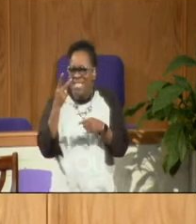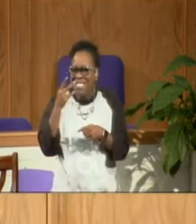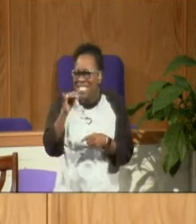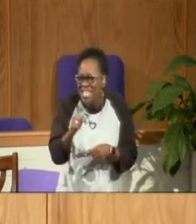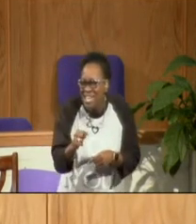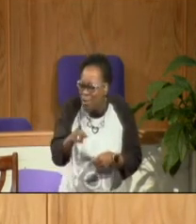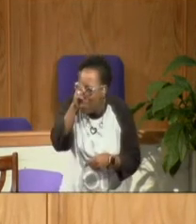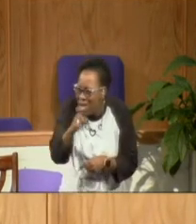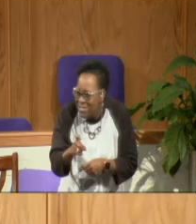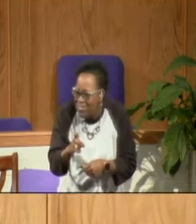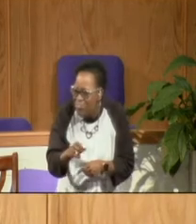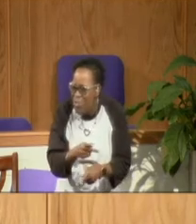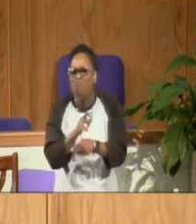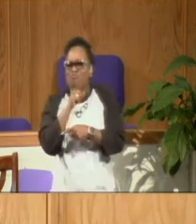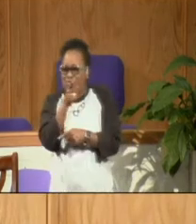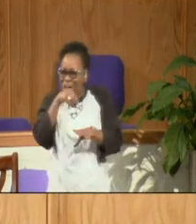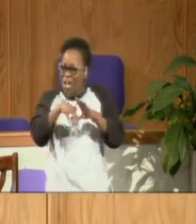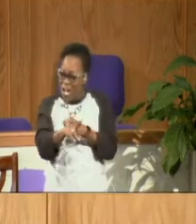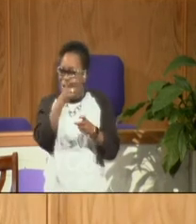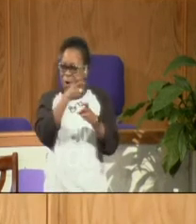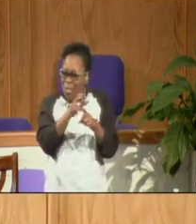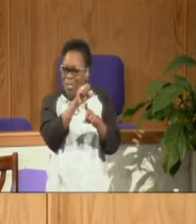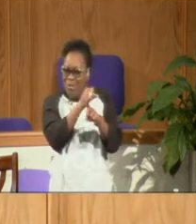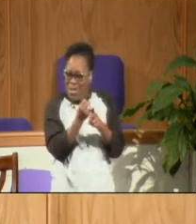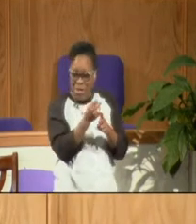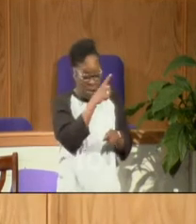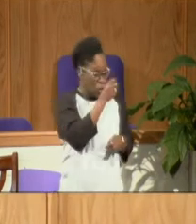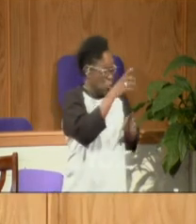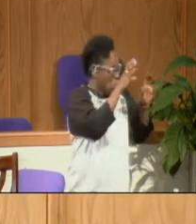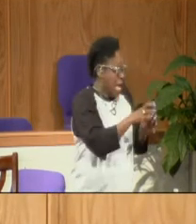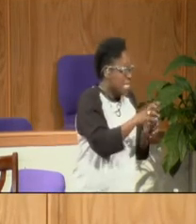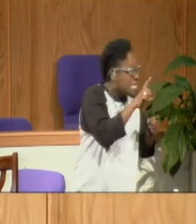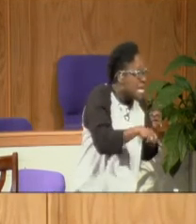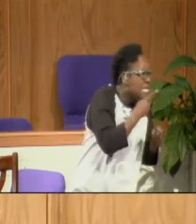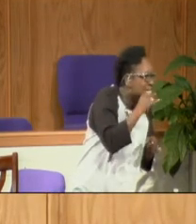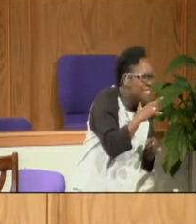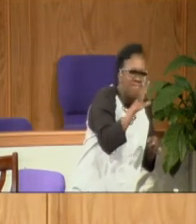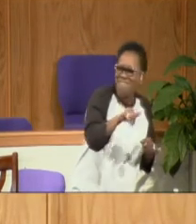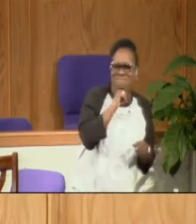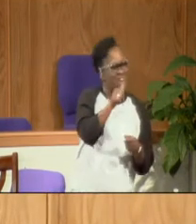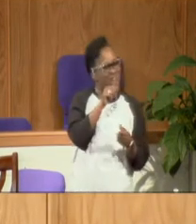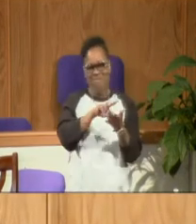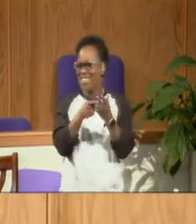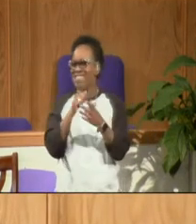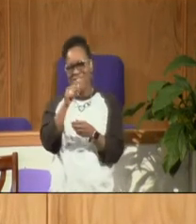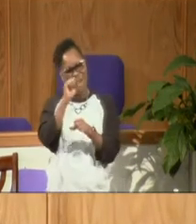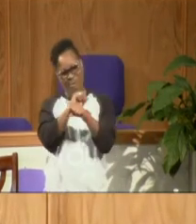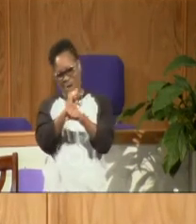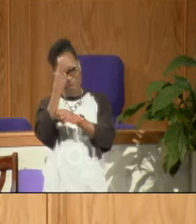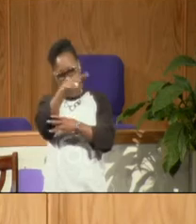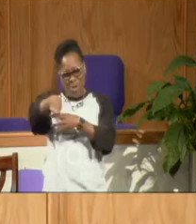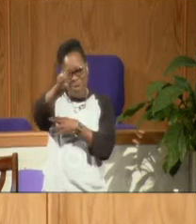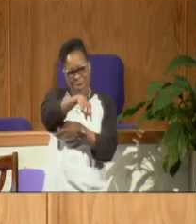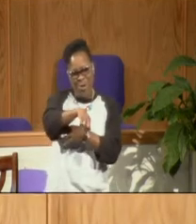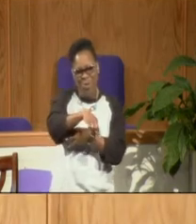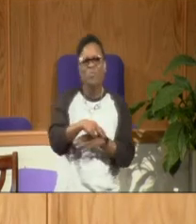you gotta be real in a rough situation. Just cause you can see it, don't mean he ain't working it out for you. There's an old song that says, God is